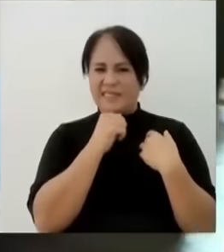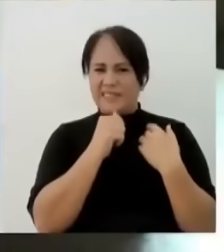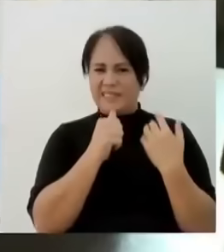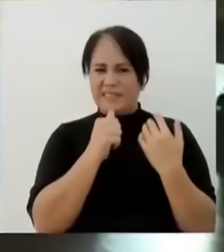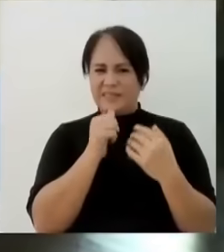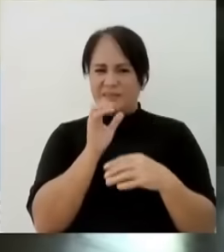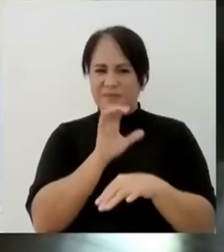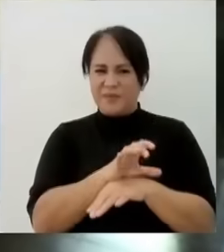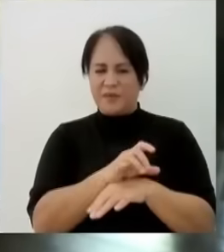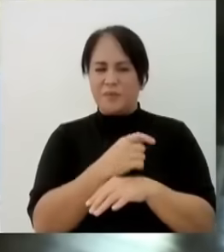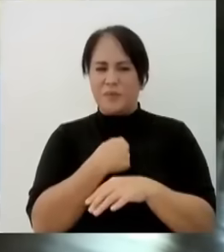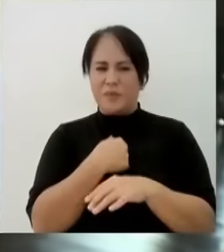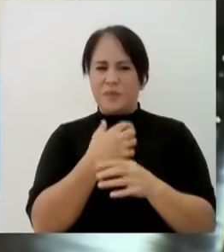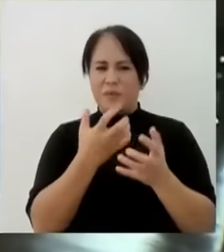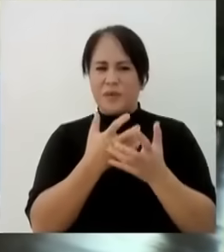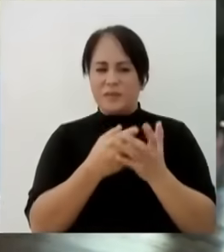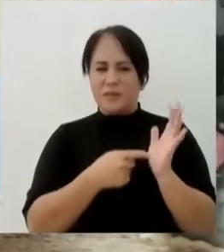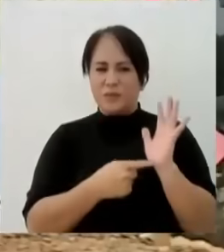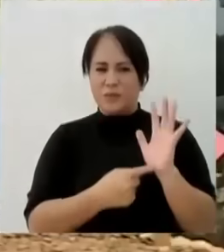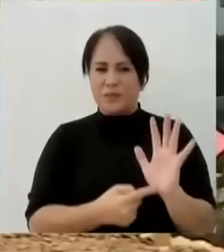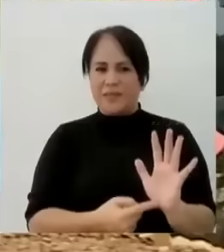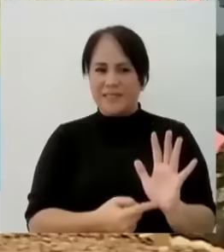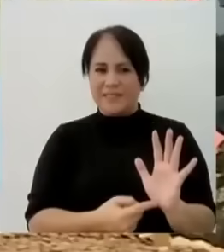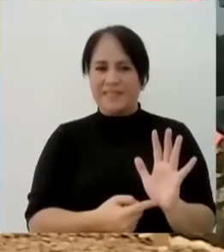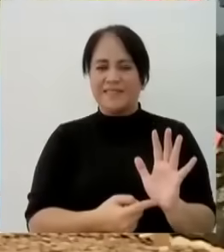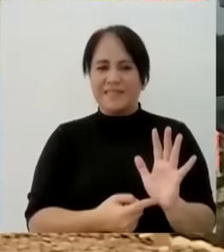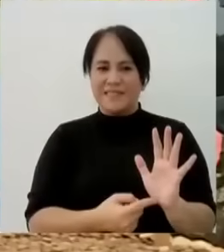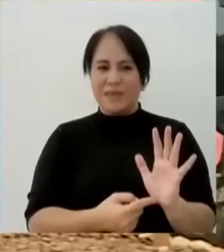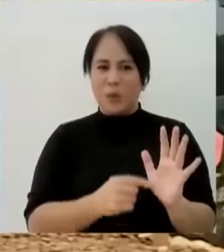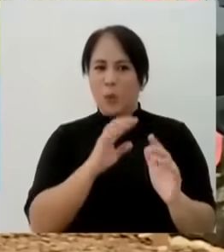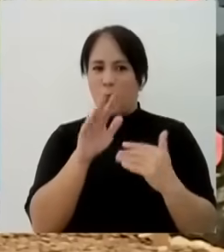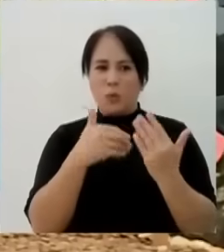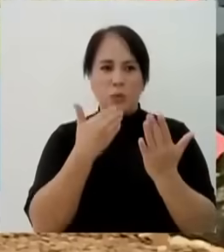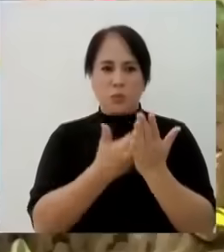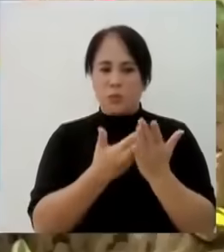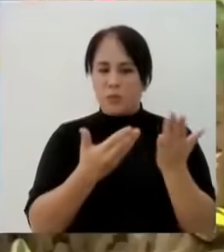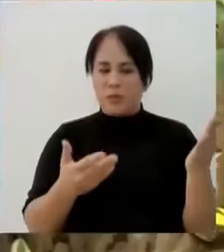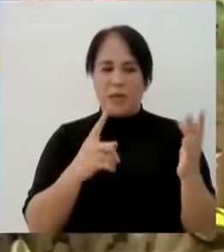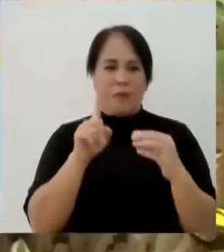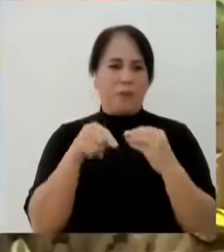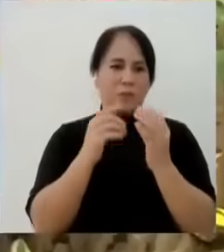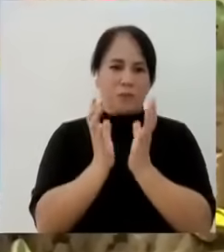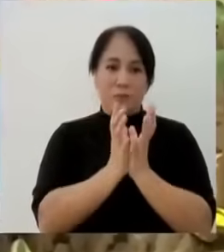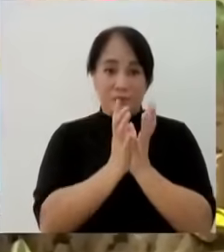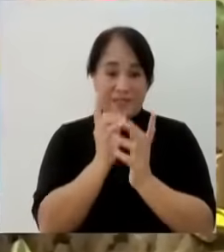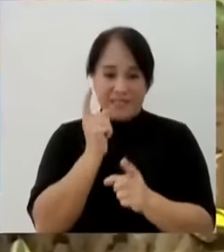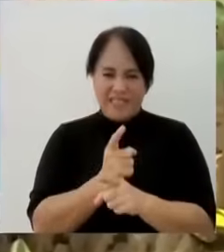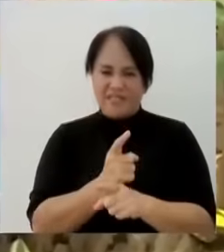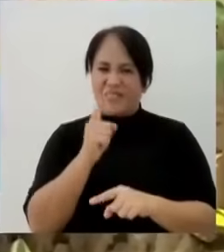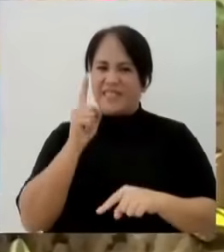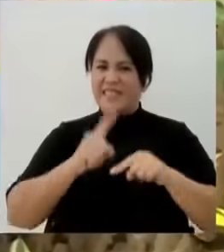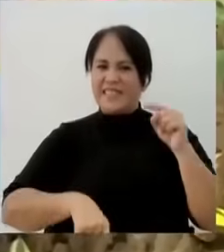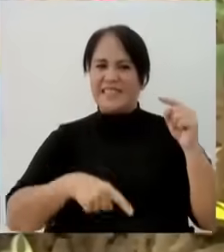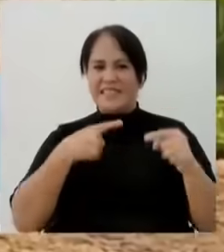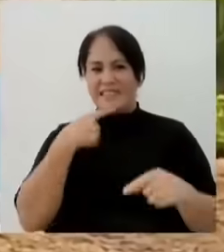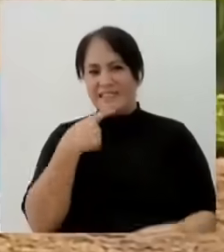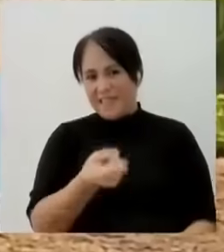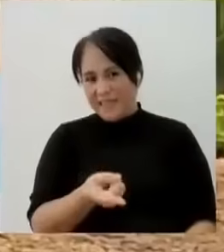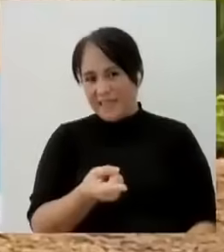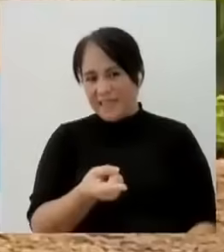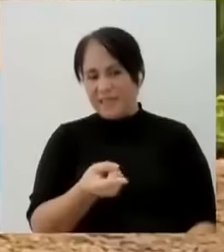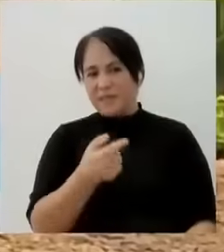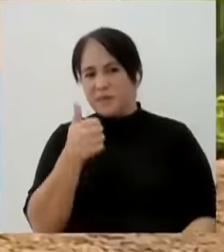want to present all the good things about your community. So we can't really say which is